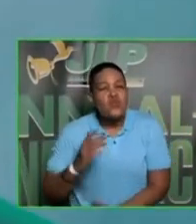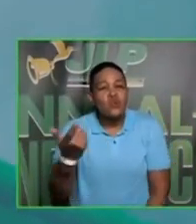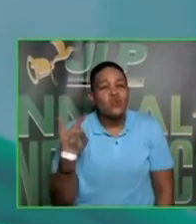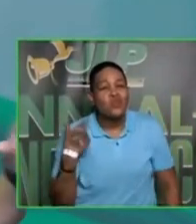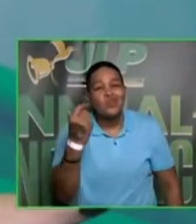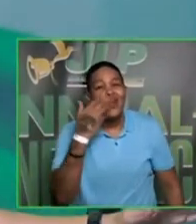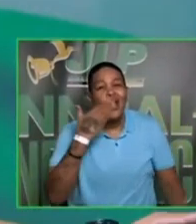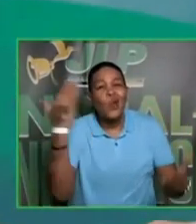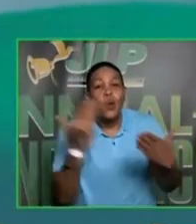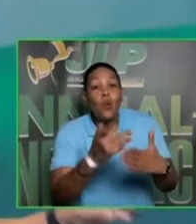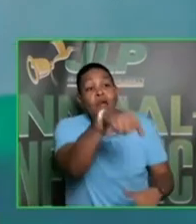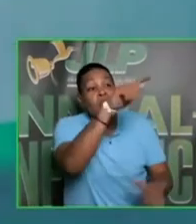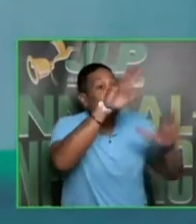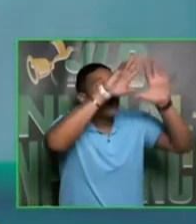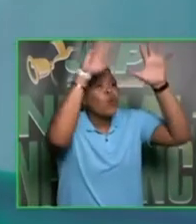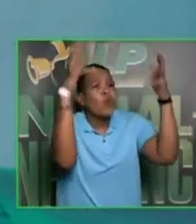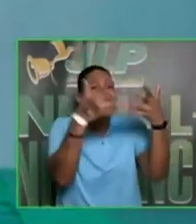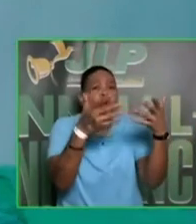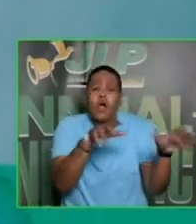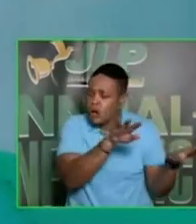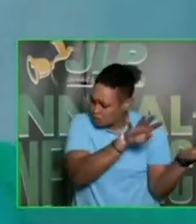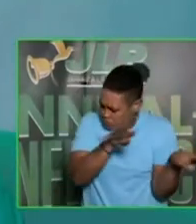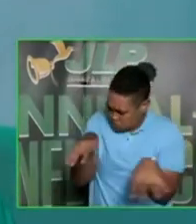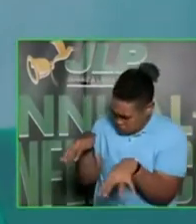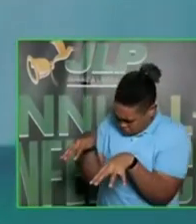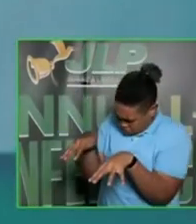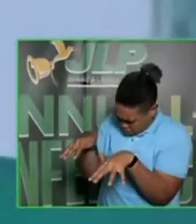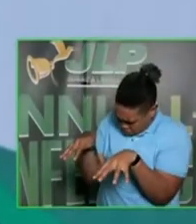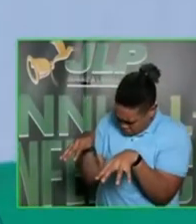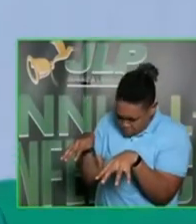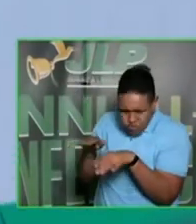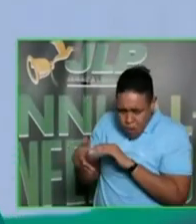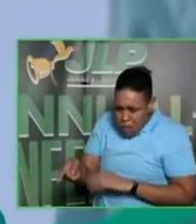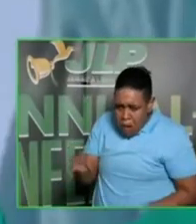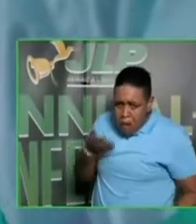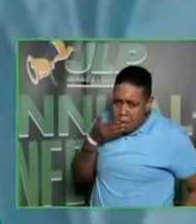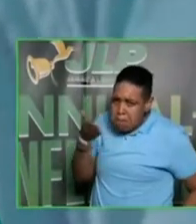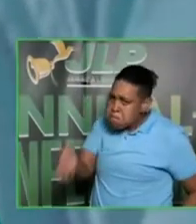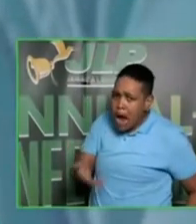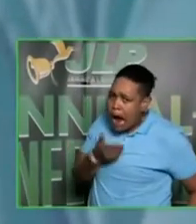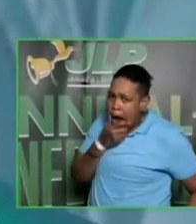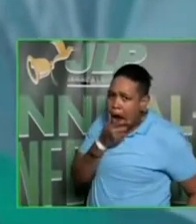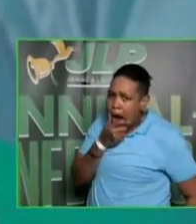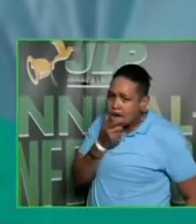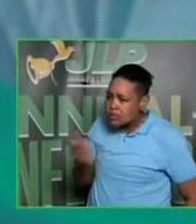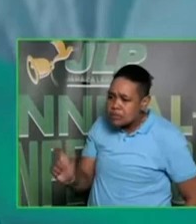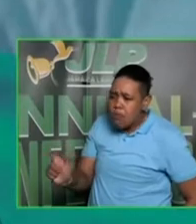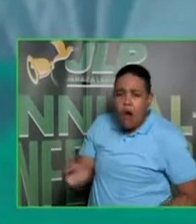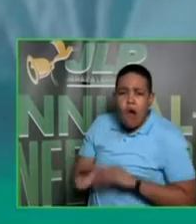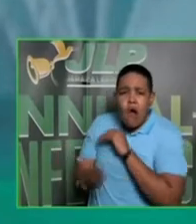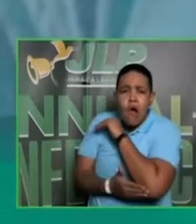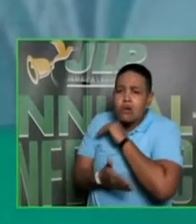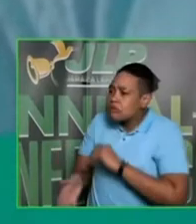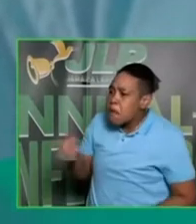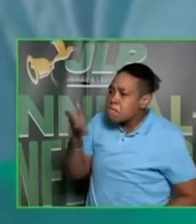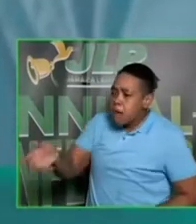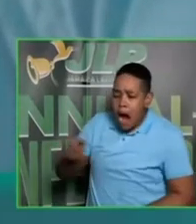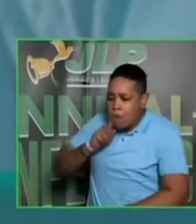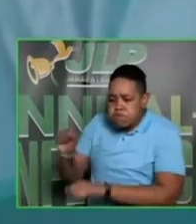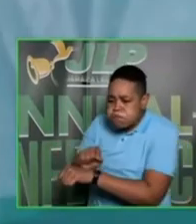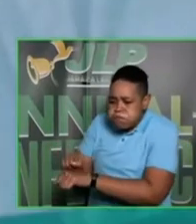well that the rest of the world holds up Jamaica as the example of a small country that is doing what is right